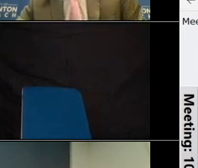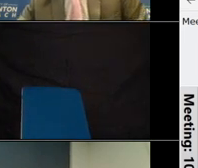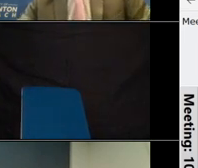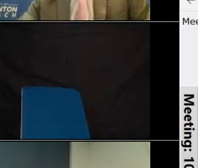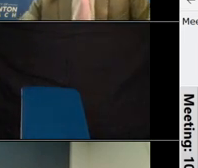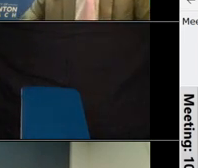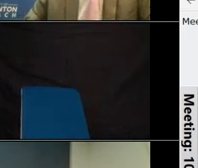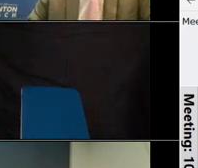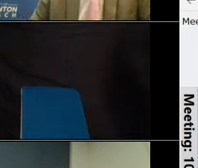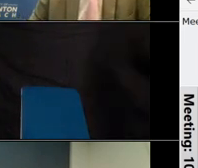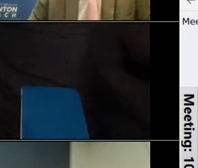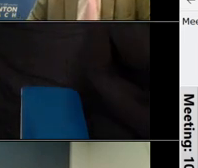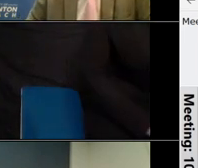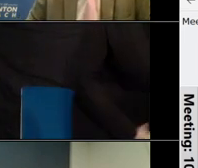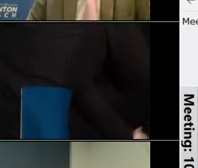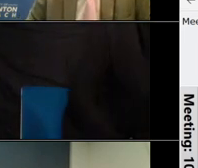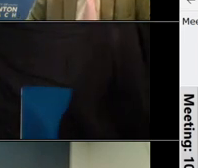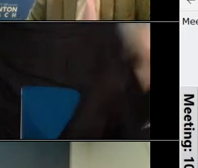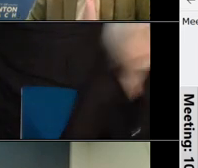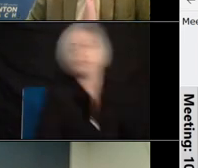Thank you.